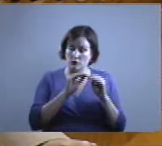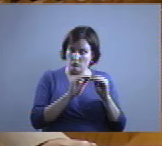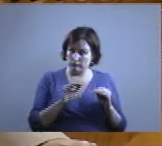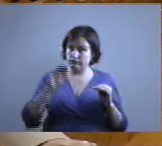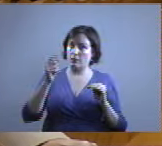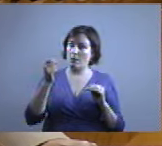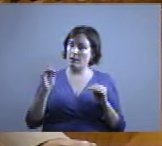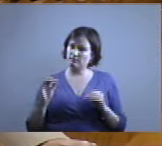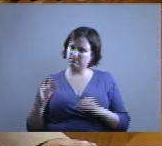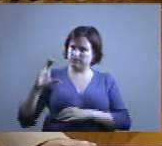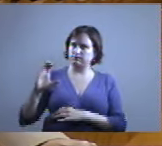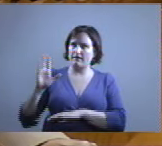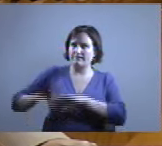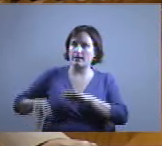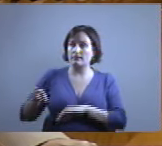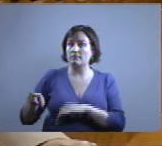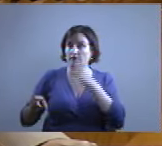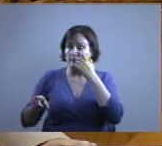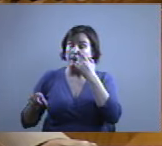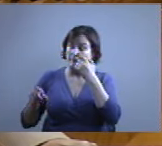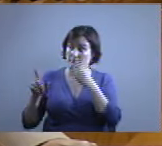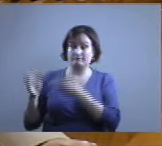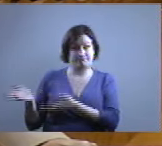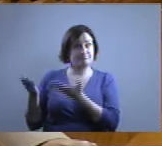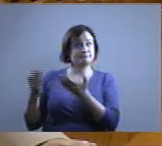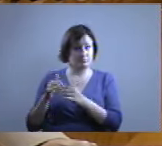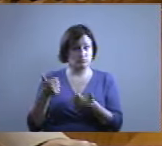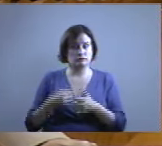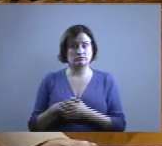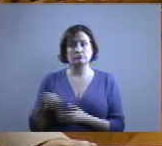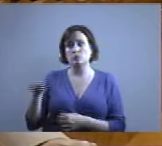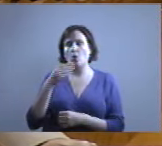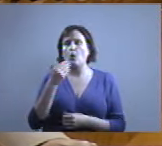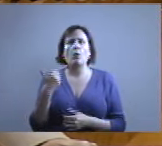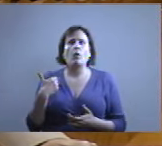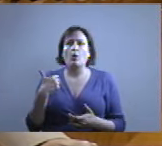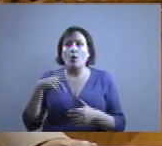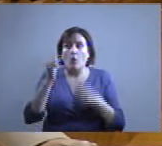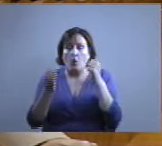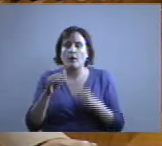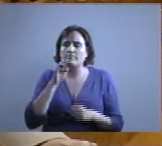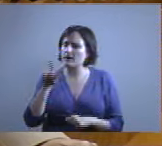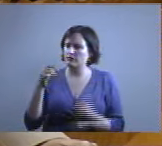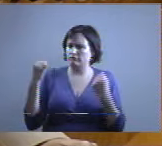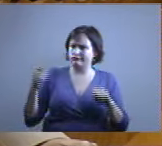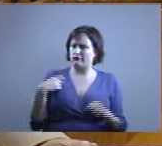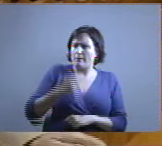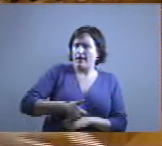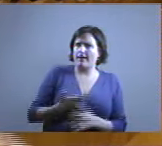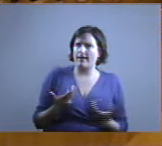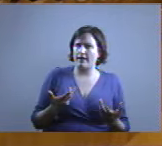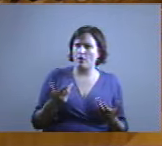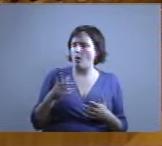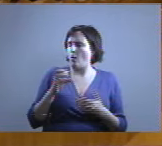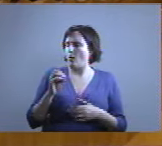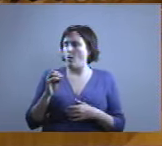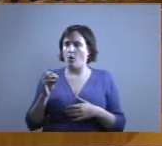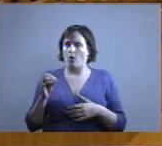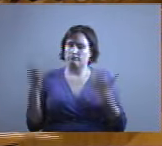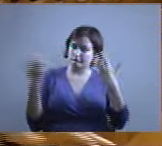unfair because those who will be taken to court will be those who refuse to comply with the Act. This bill also gives teeth to the